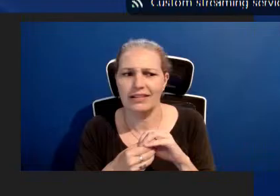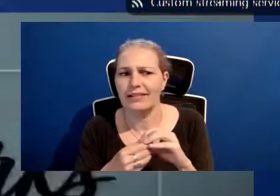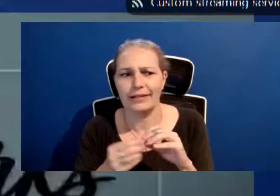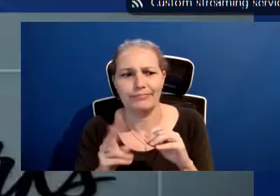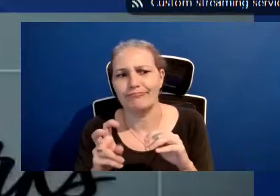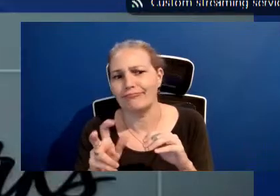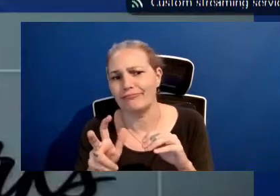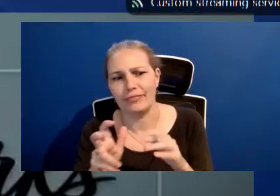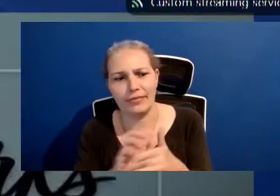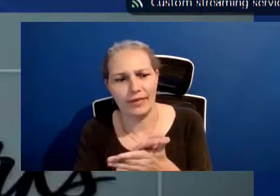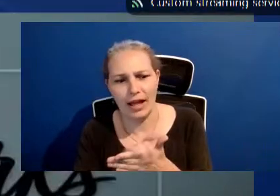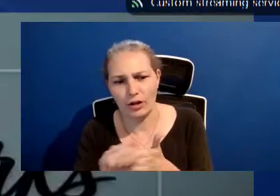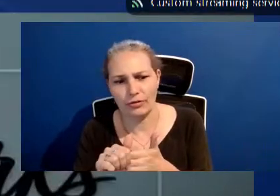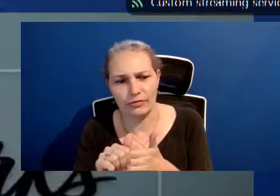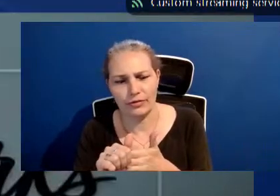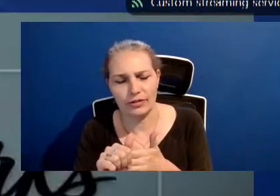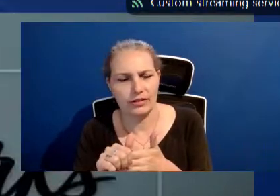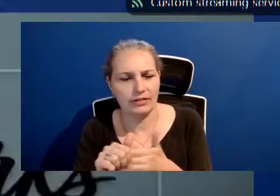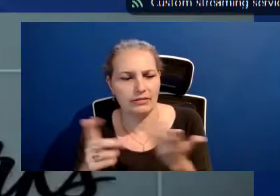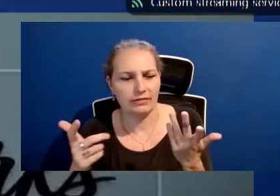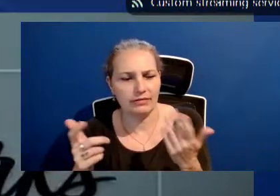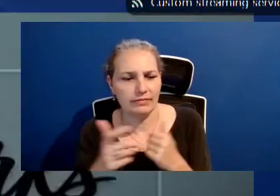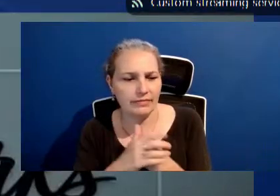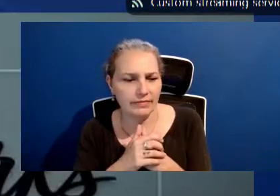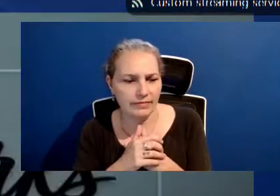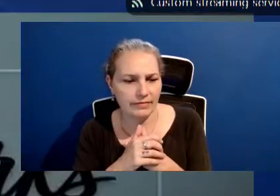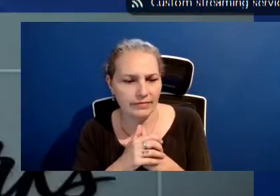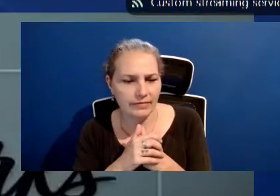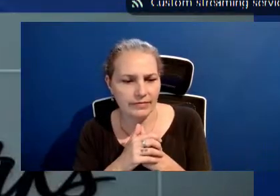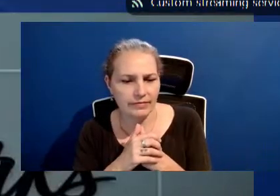Do we have any representatives on from fire department?